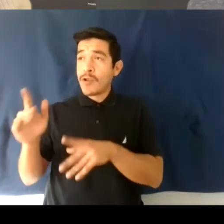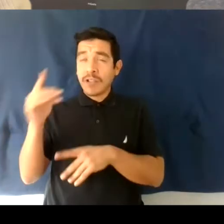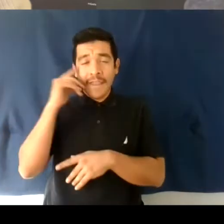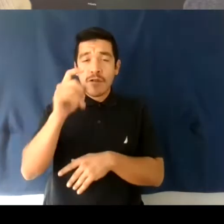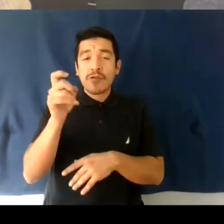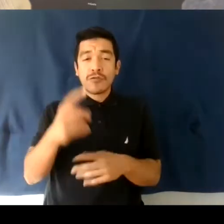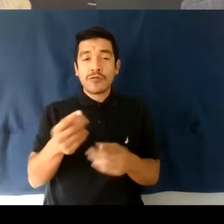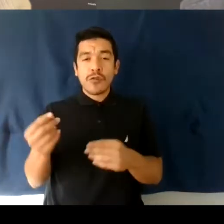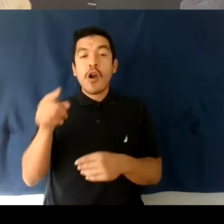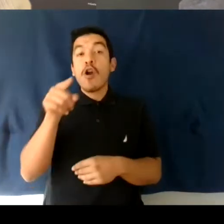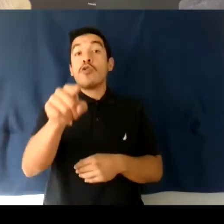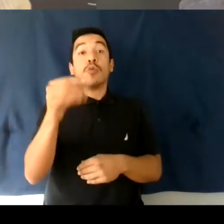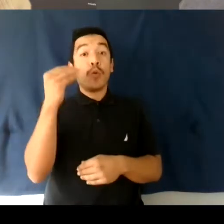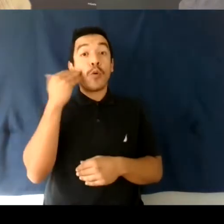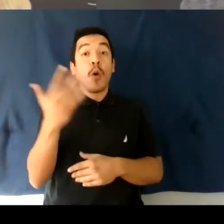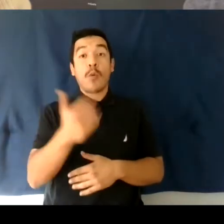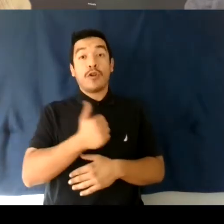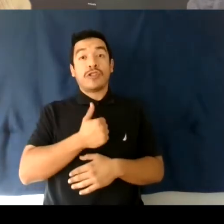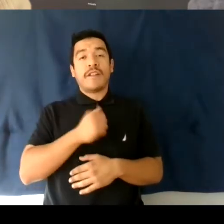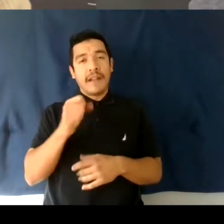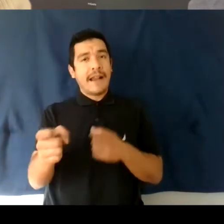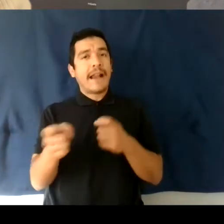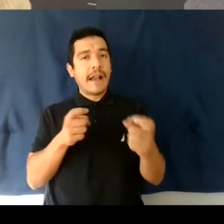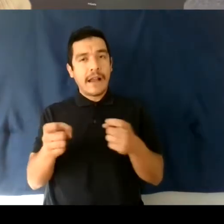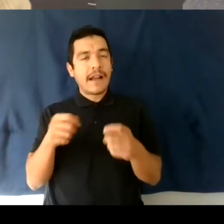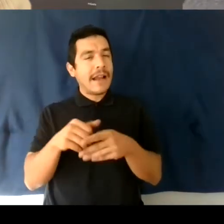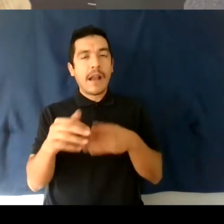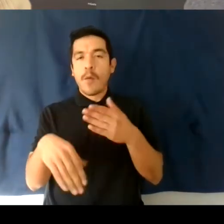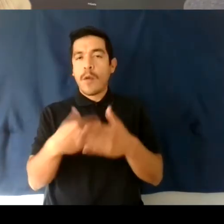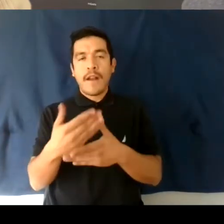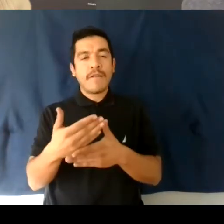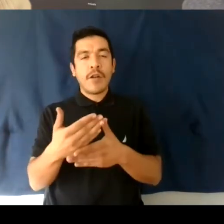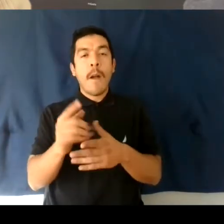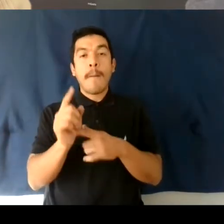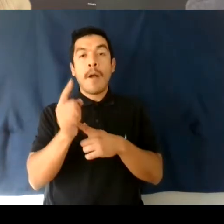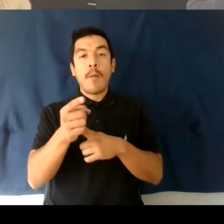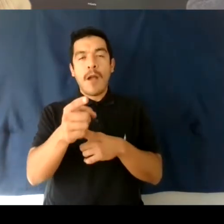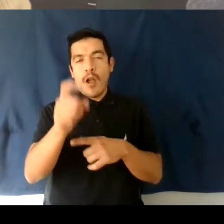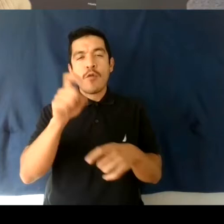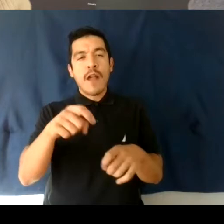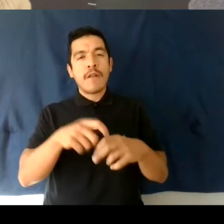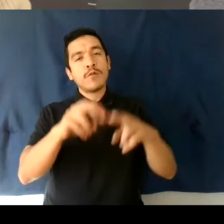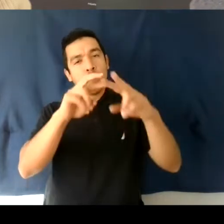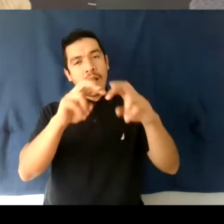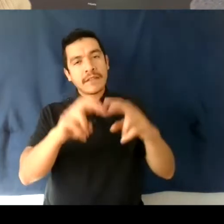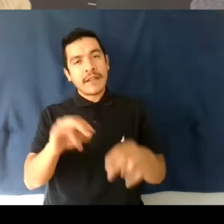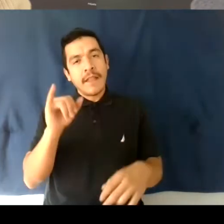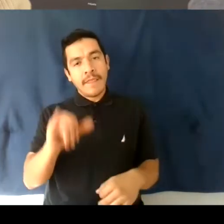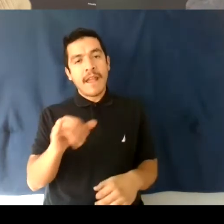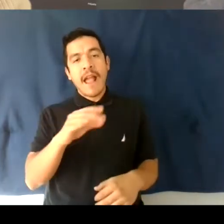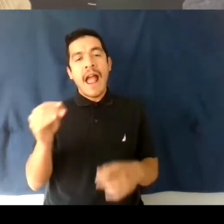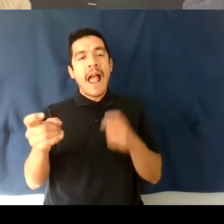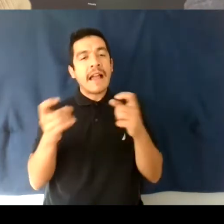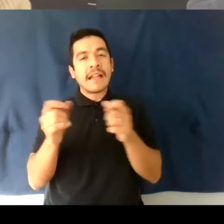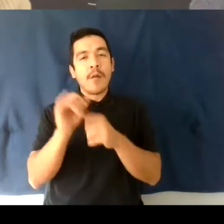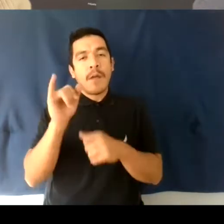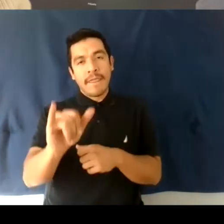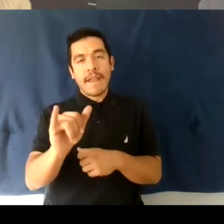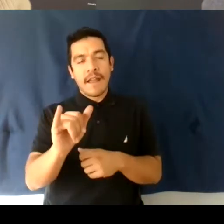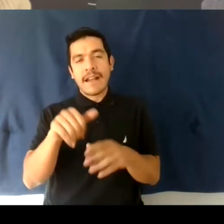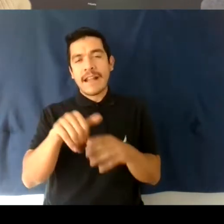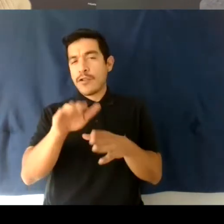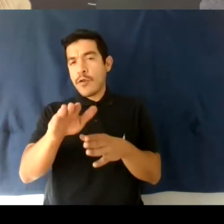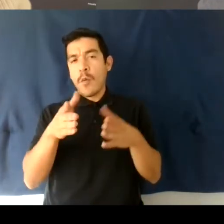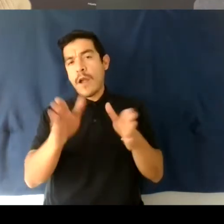doing. You know what you can handle in whatever moment, and you need to assess that and deal with that accordingly. And